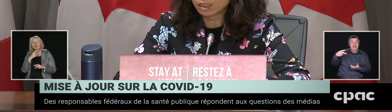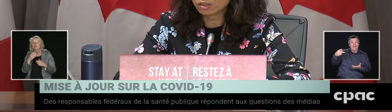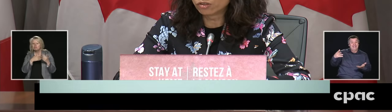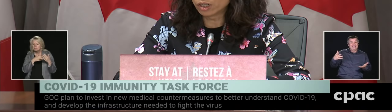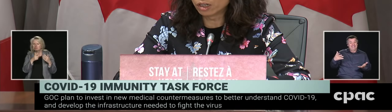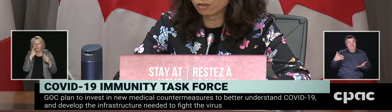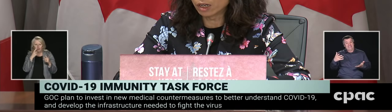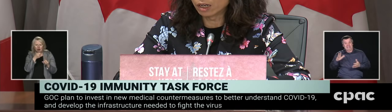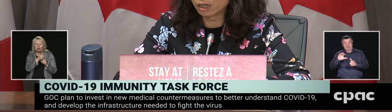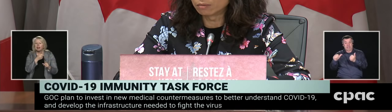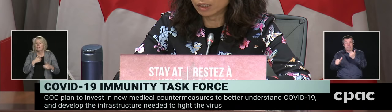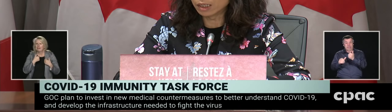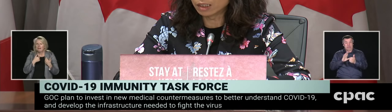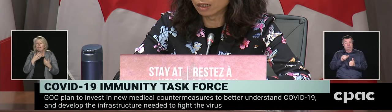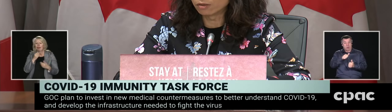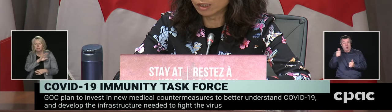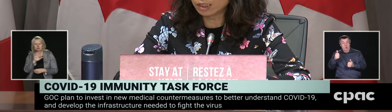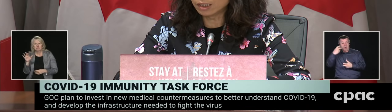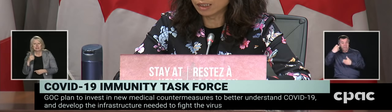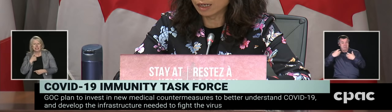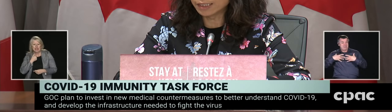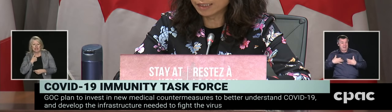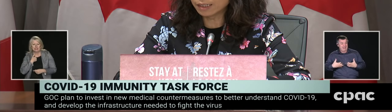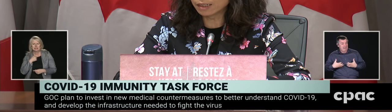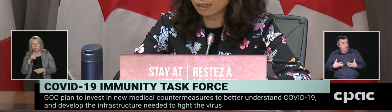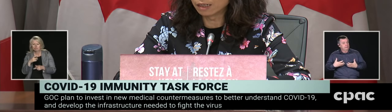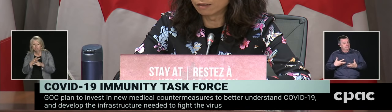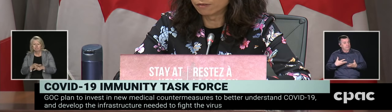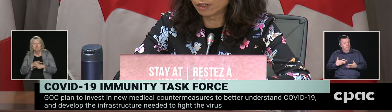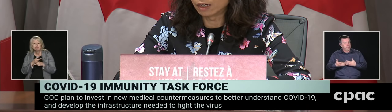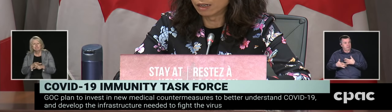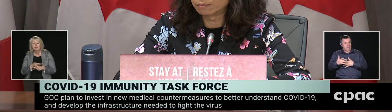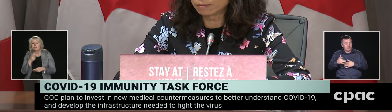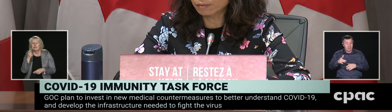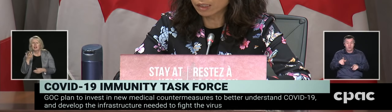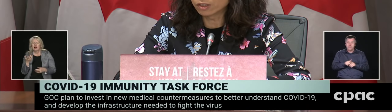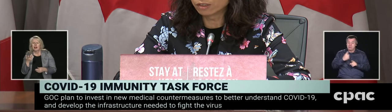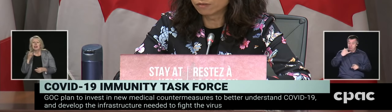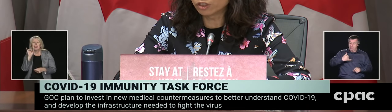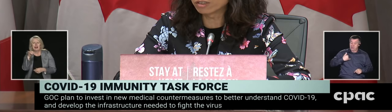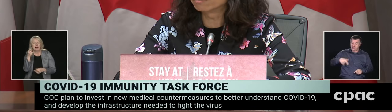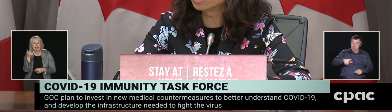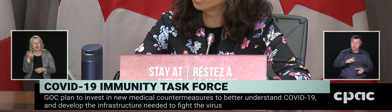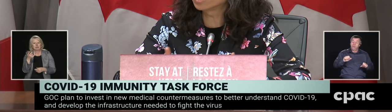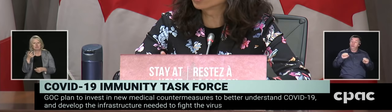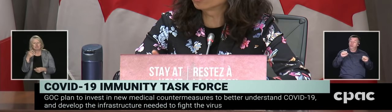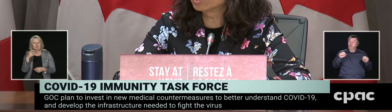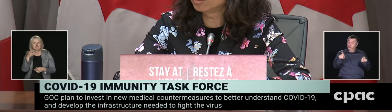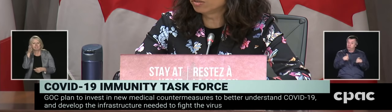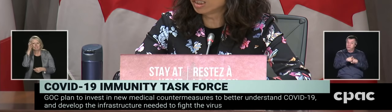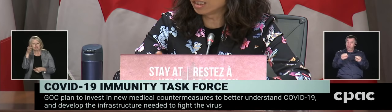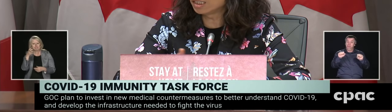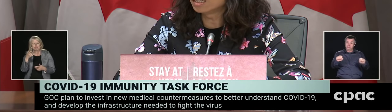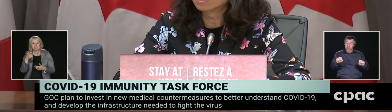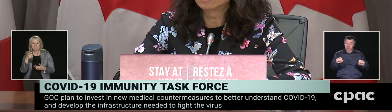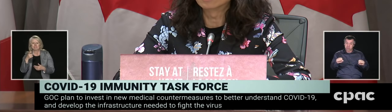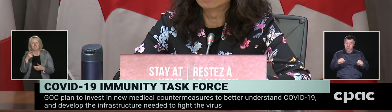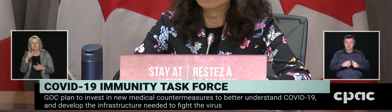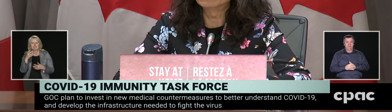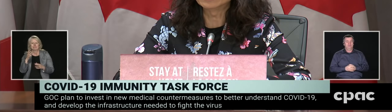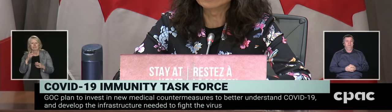population. So, the idea of sort of generating natural